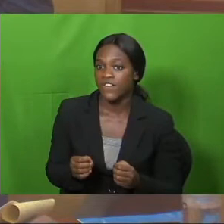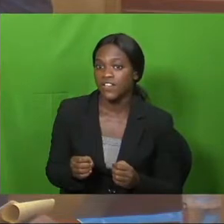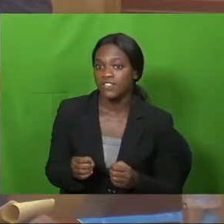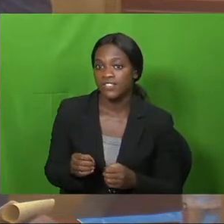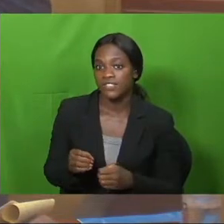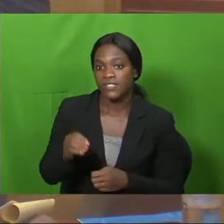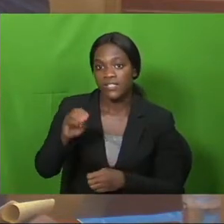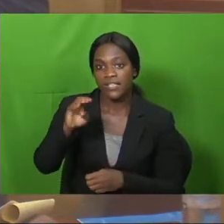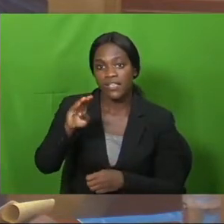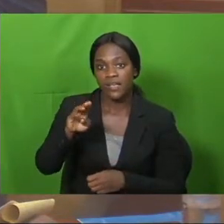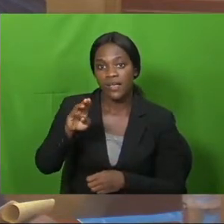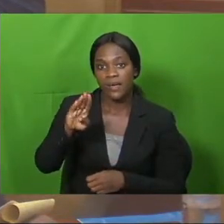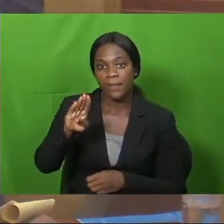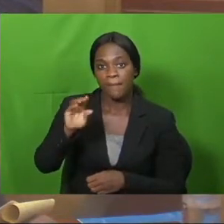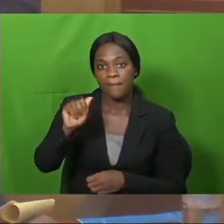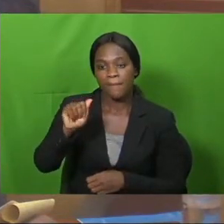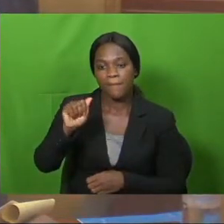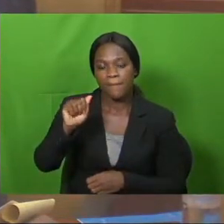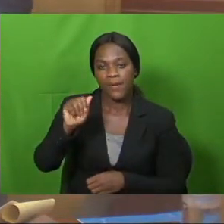E-Baumia. Is that what was said?